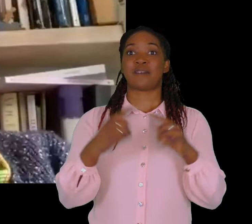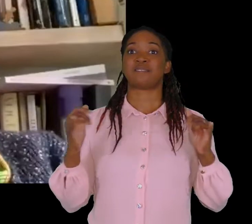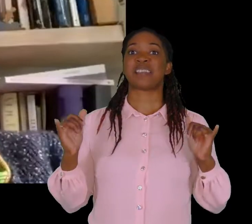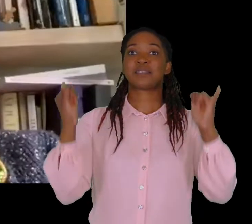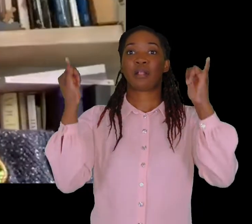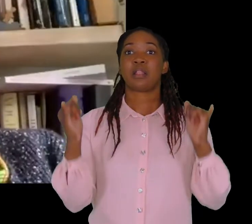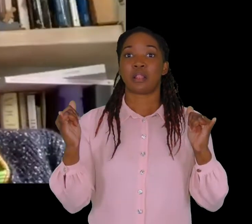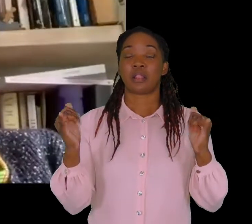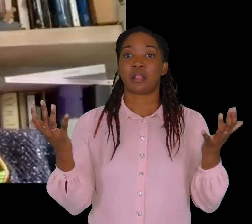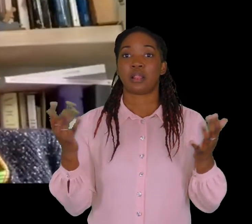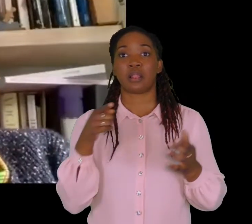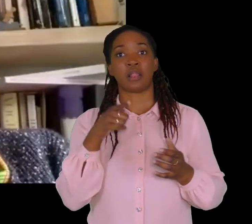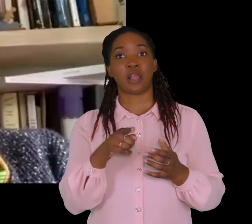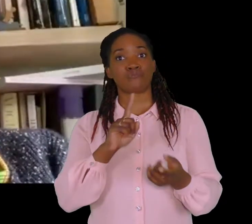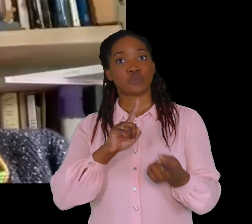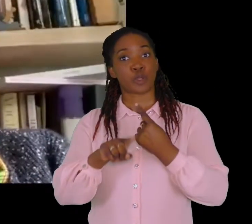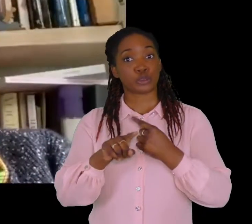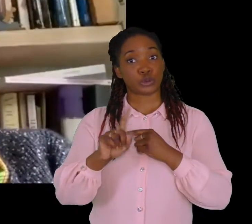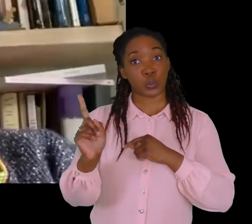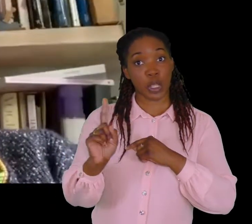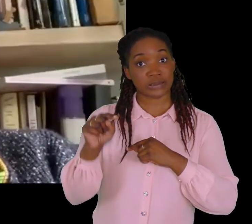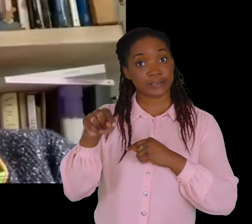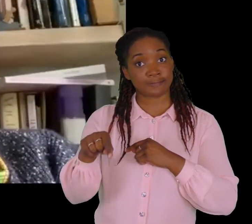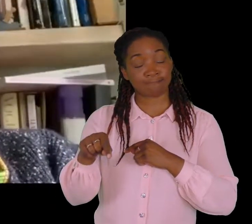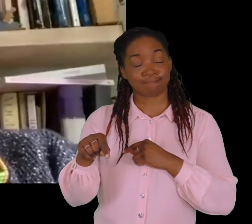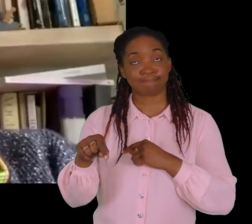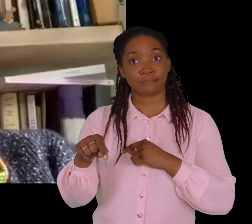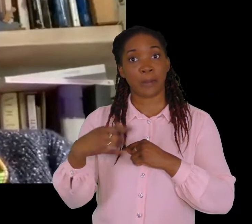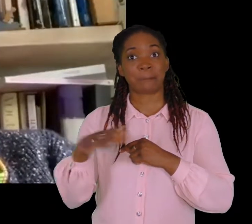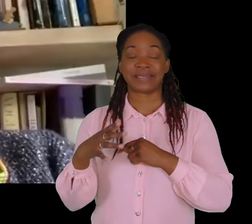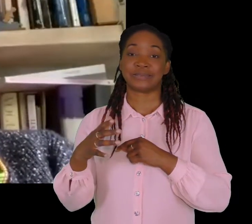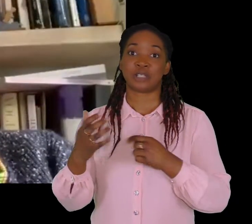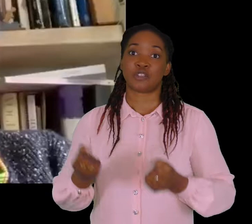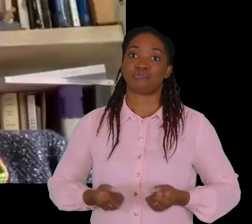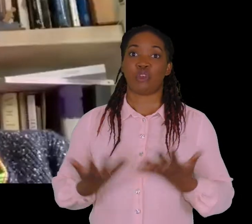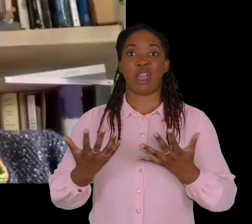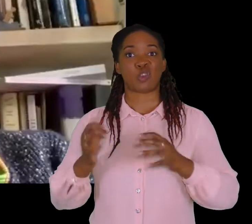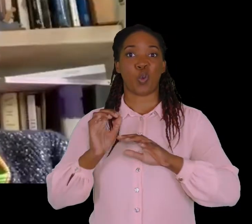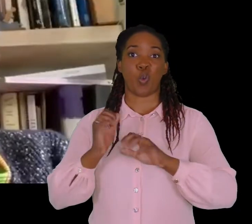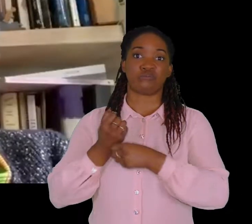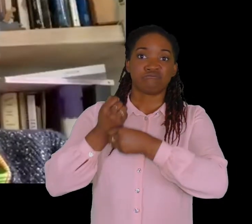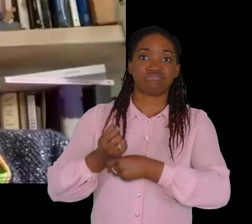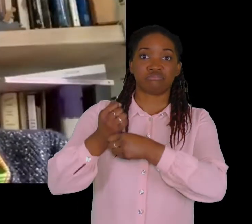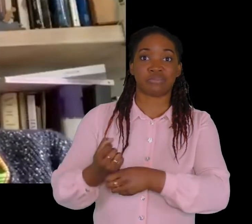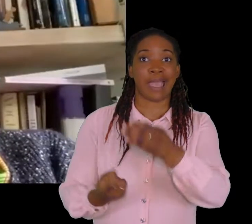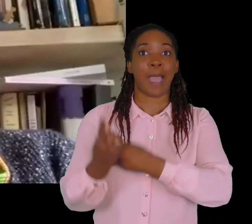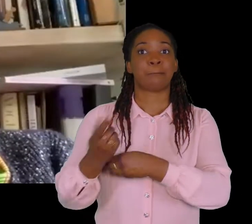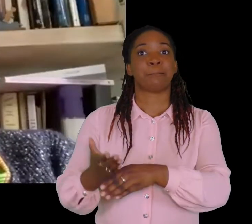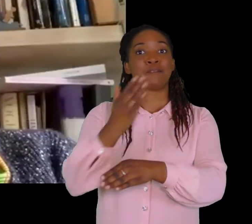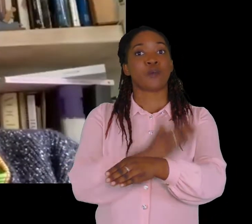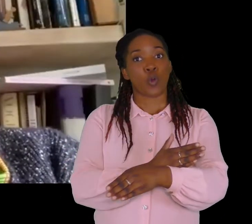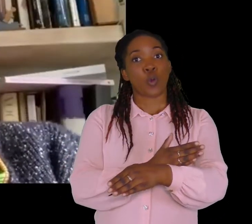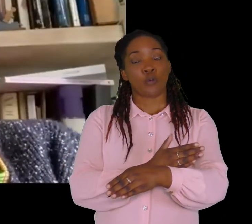Brixton festival, which was in response to one of the previous uprisings.